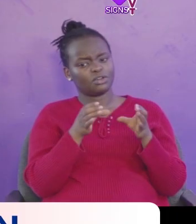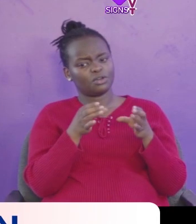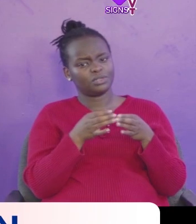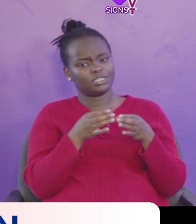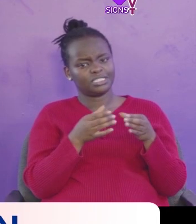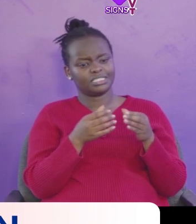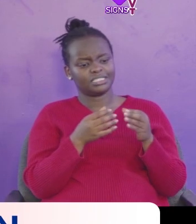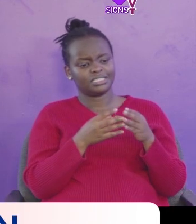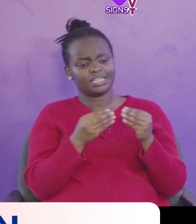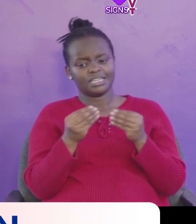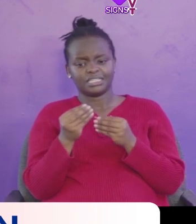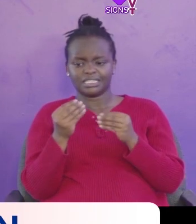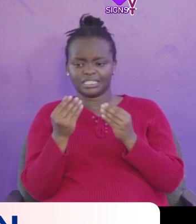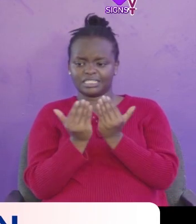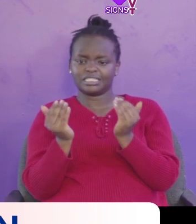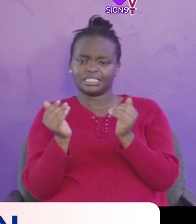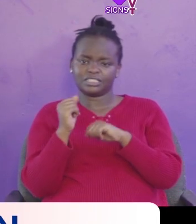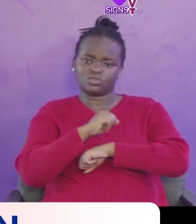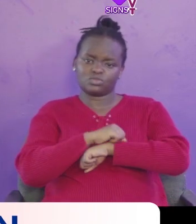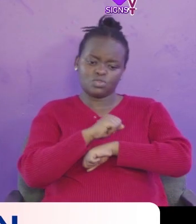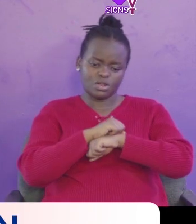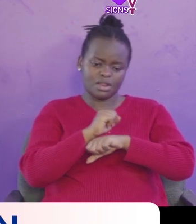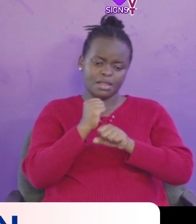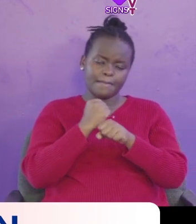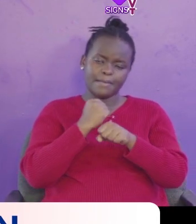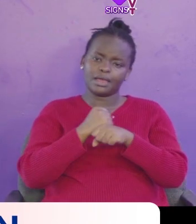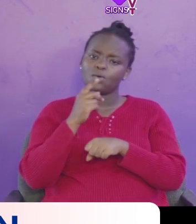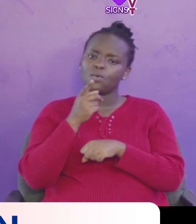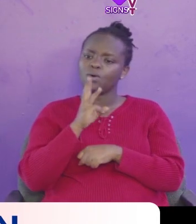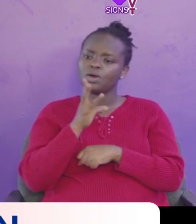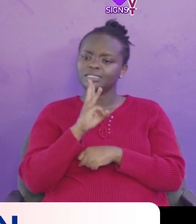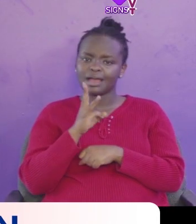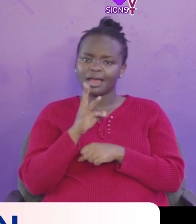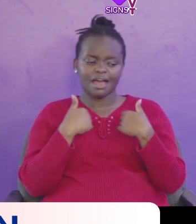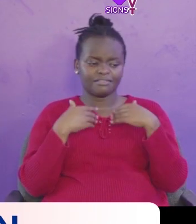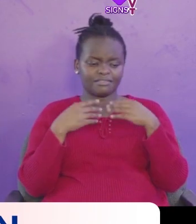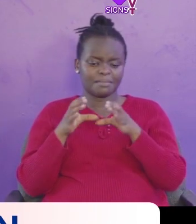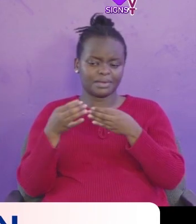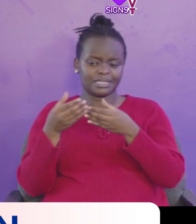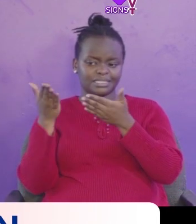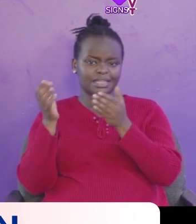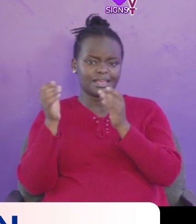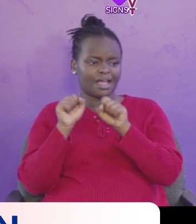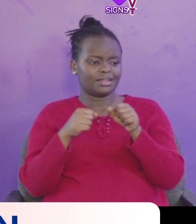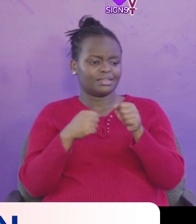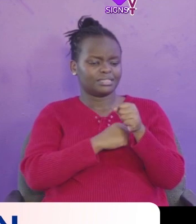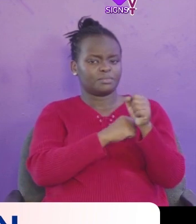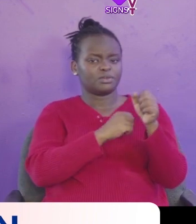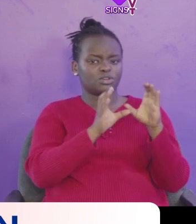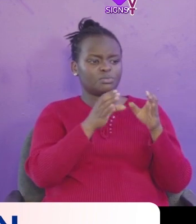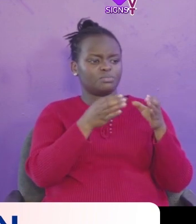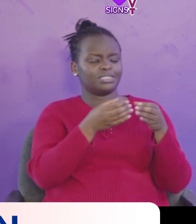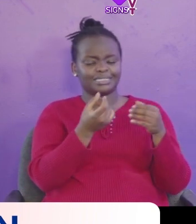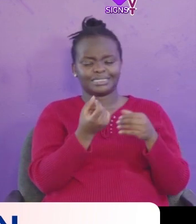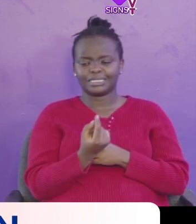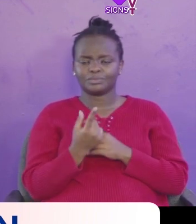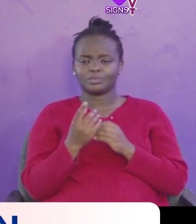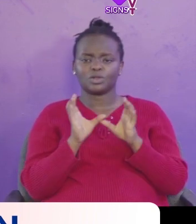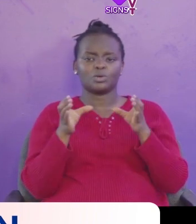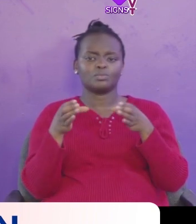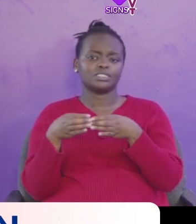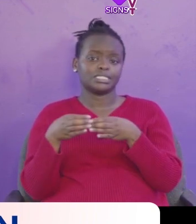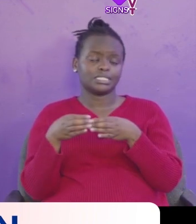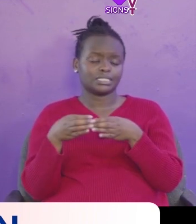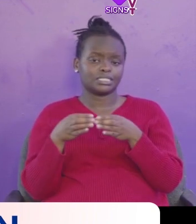watoi shule, tengeneza maji. And there are companies there that can support that community. It's a very small community